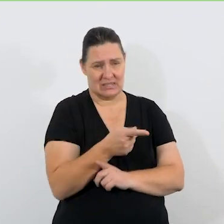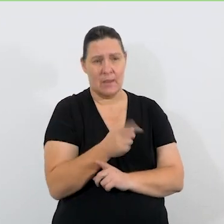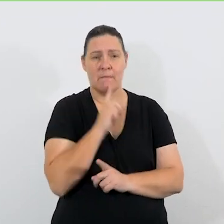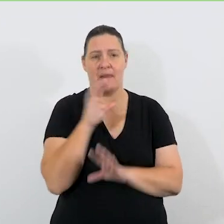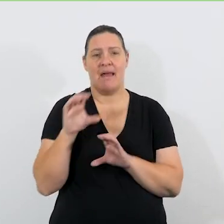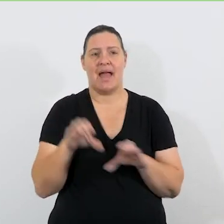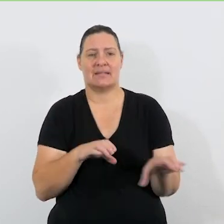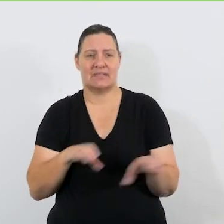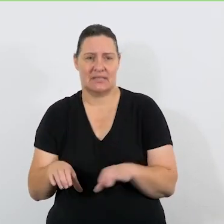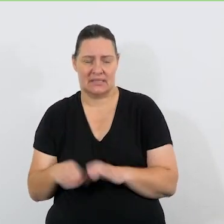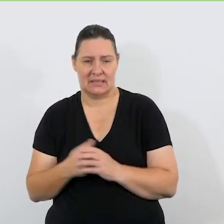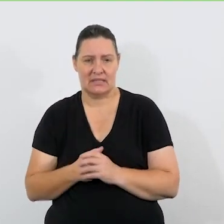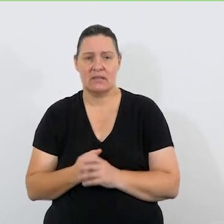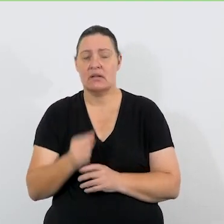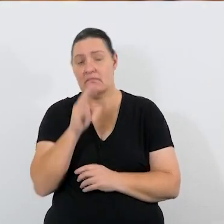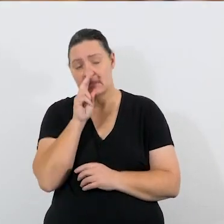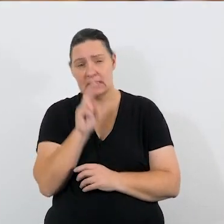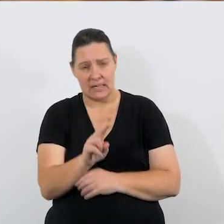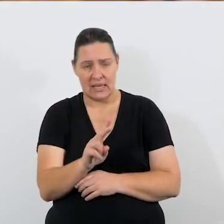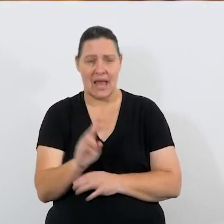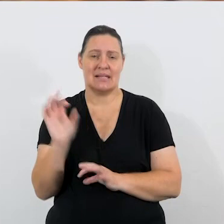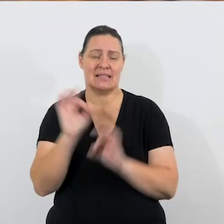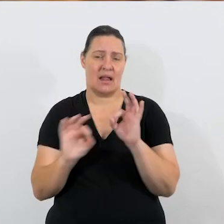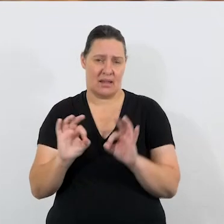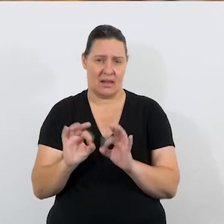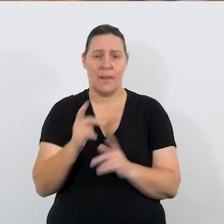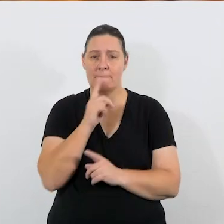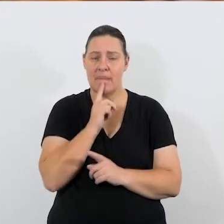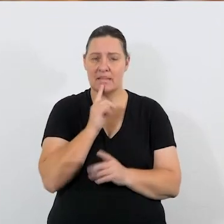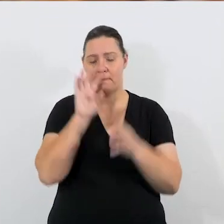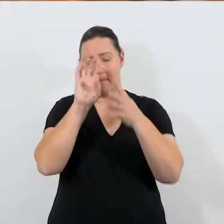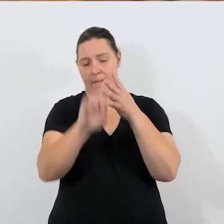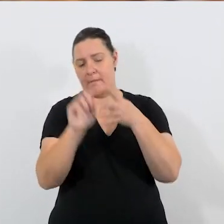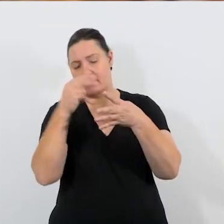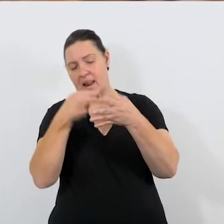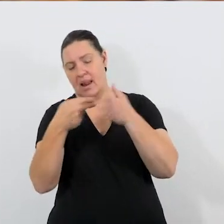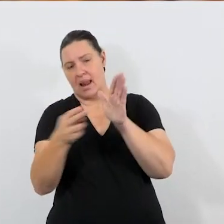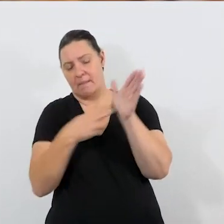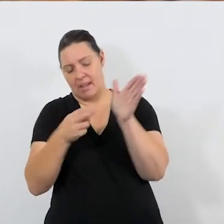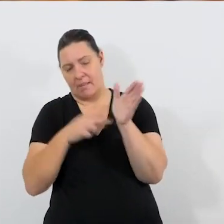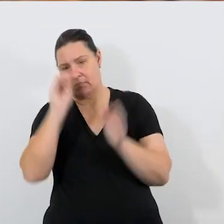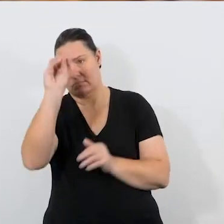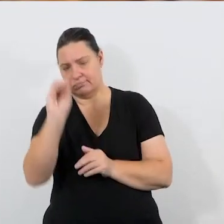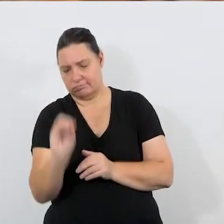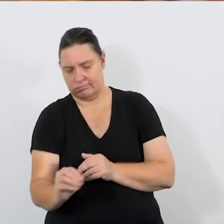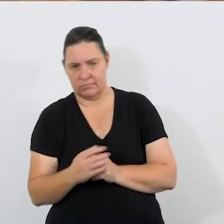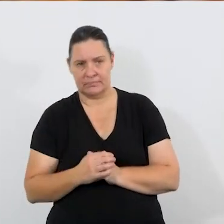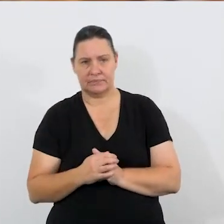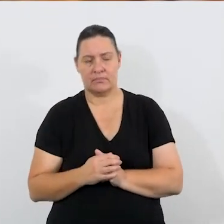to do an activity where we are provided with a cell and we have to fill in the labels for